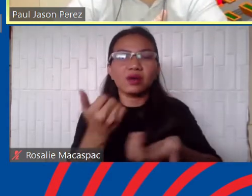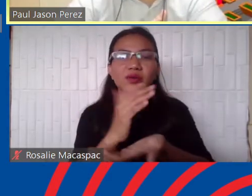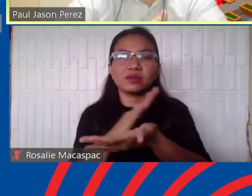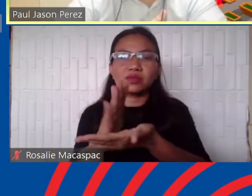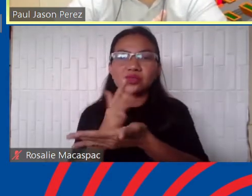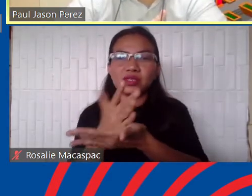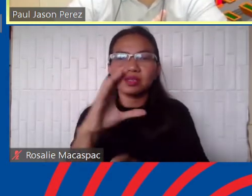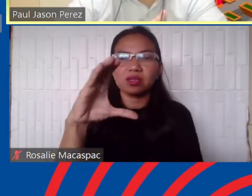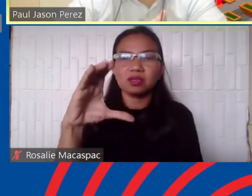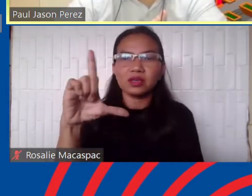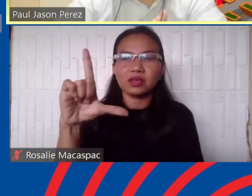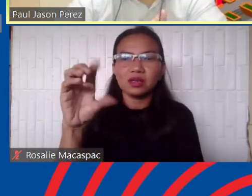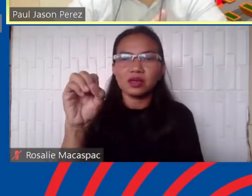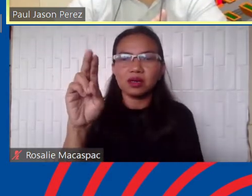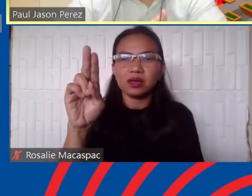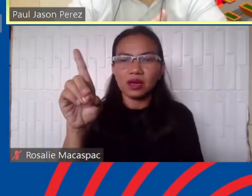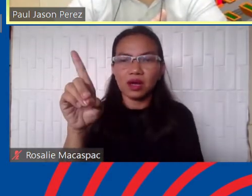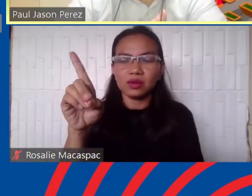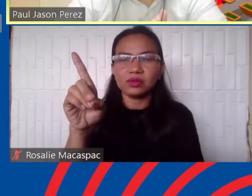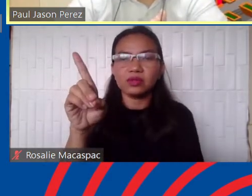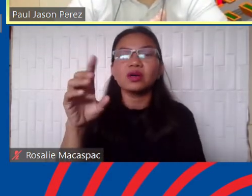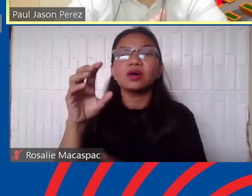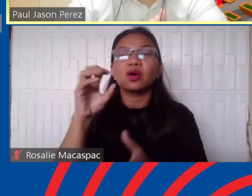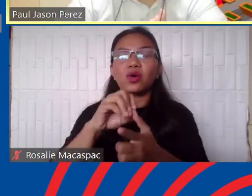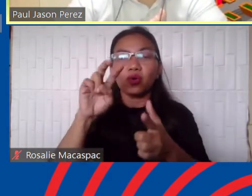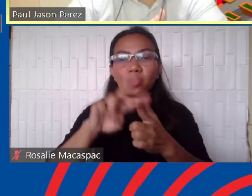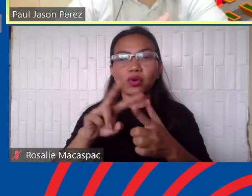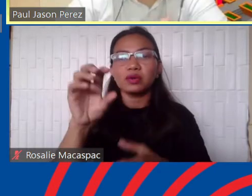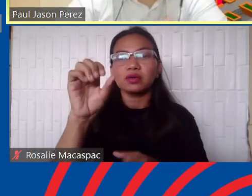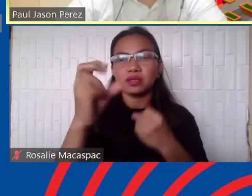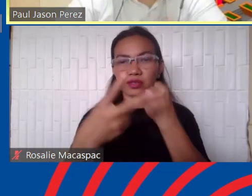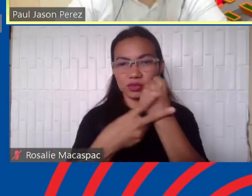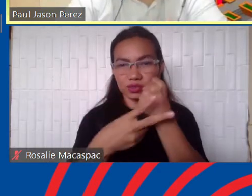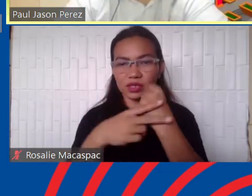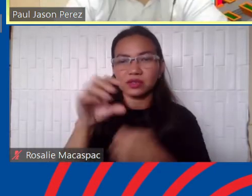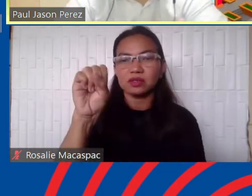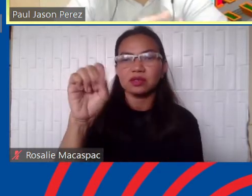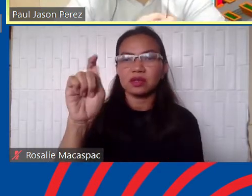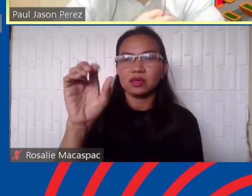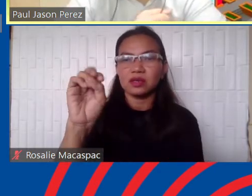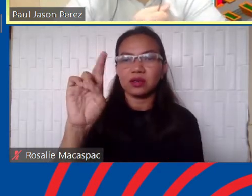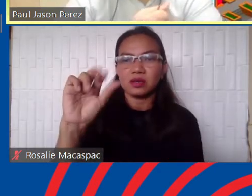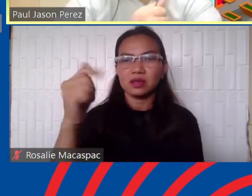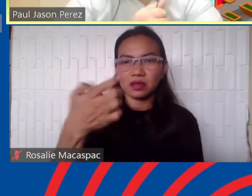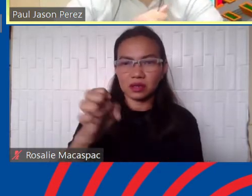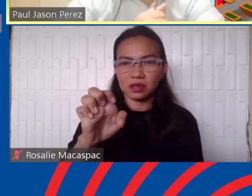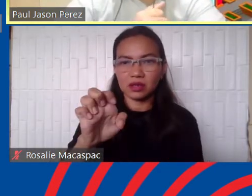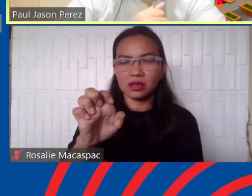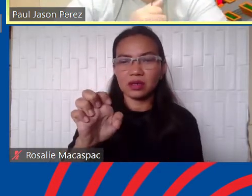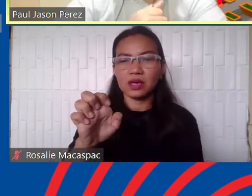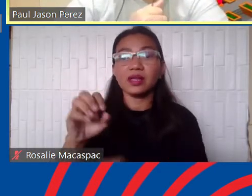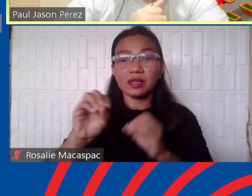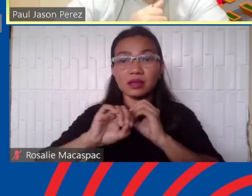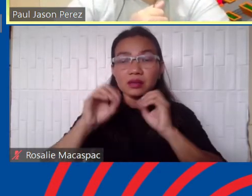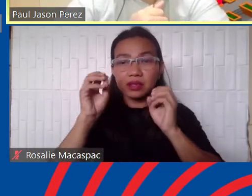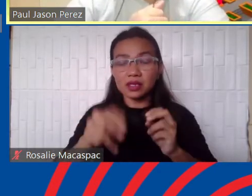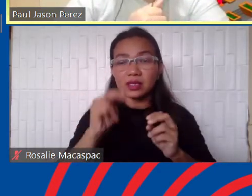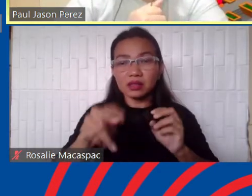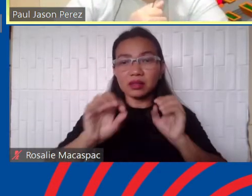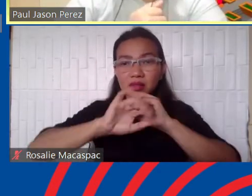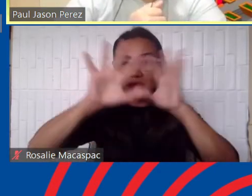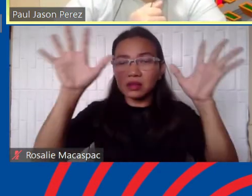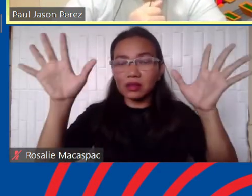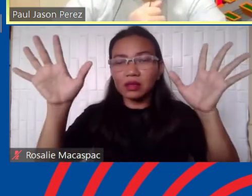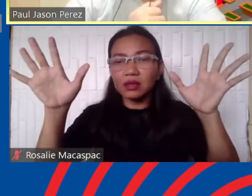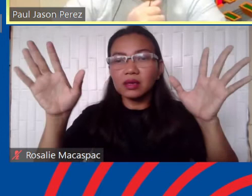cloud or through storage devices. And then we have to clarify the meaning of